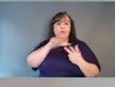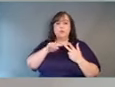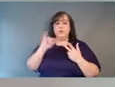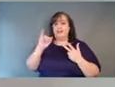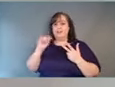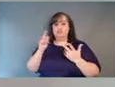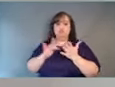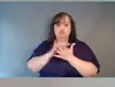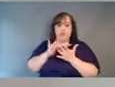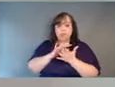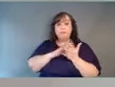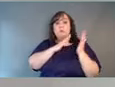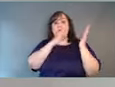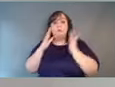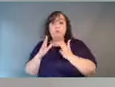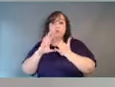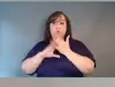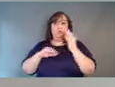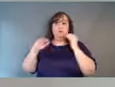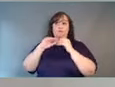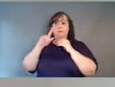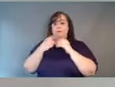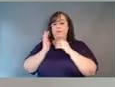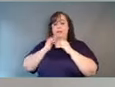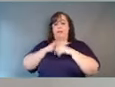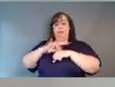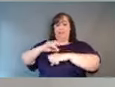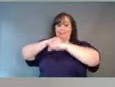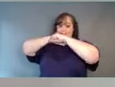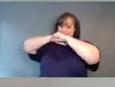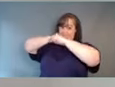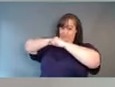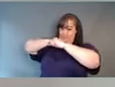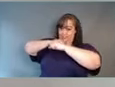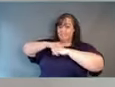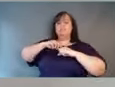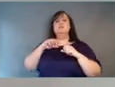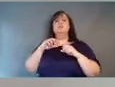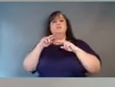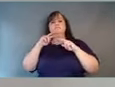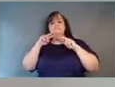about how NASA is studying our solar system, visit